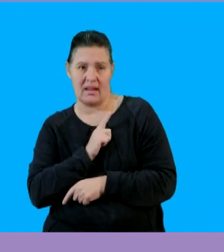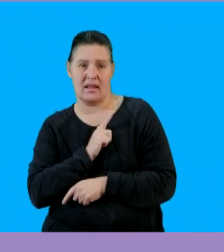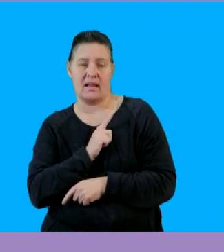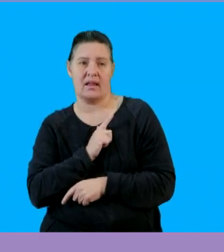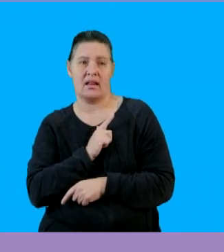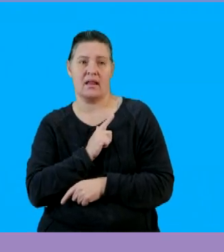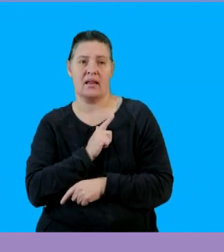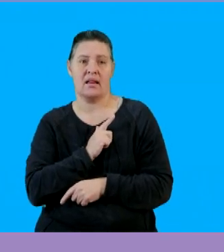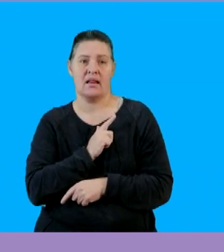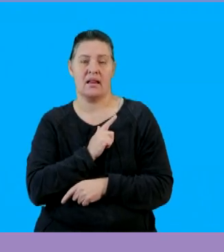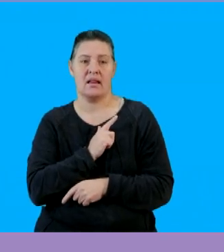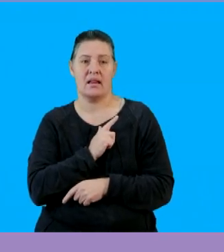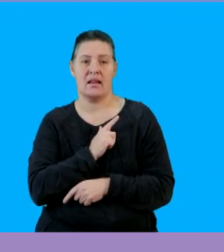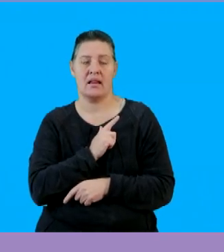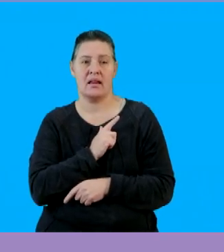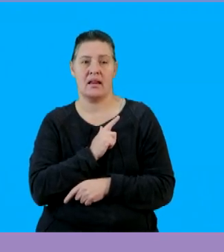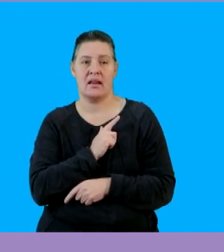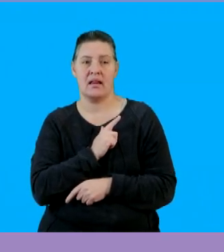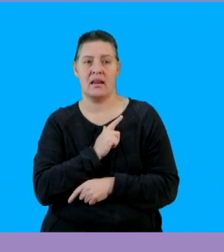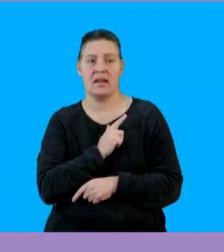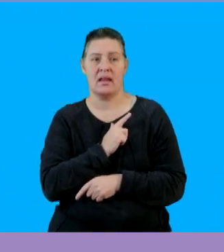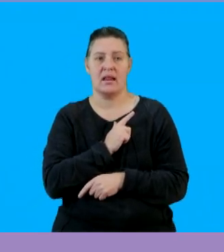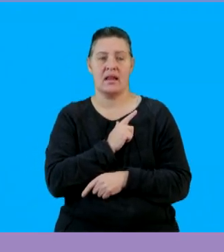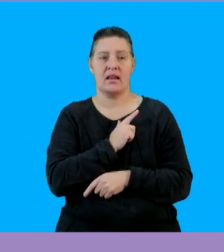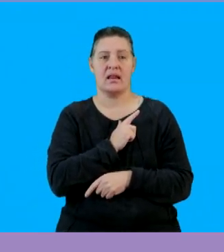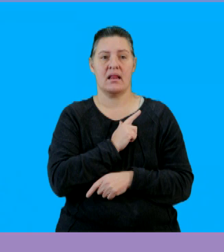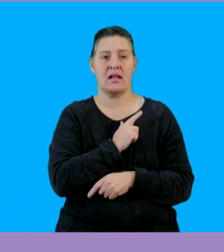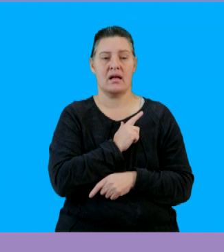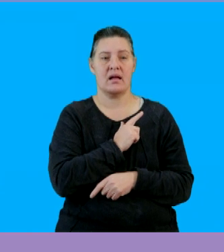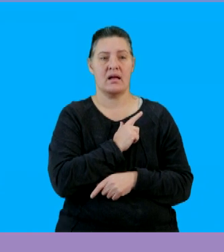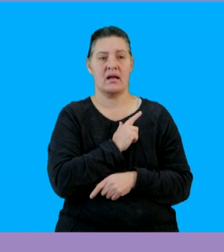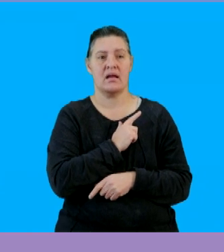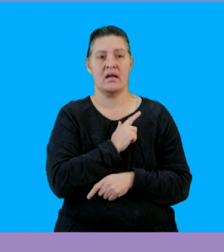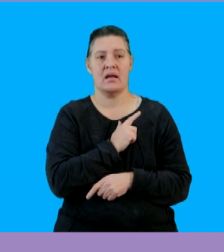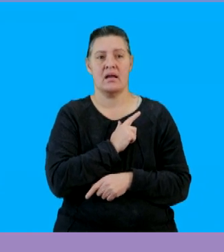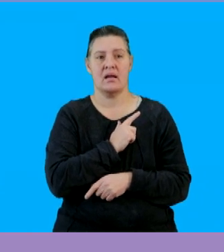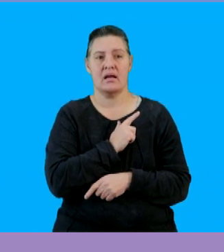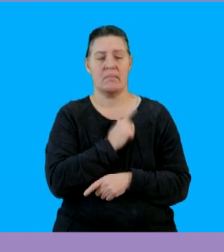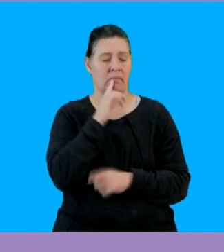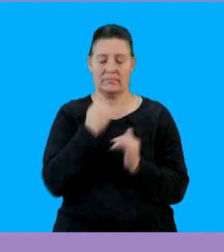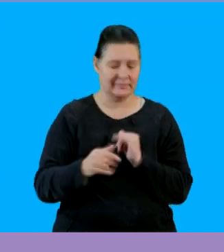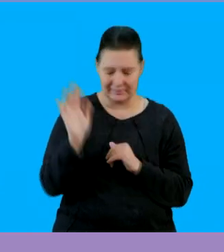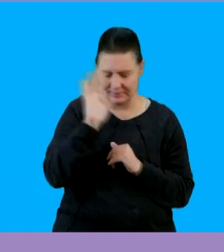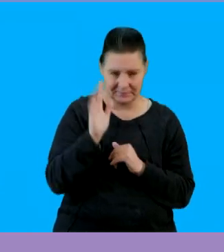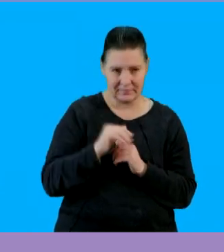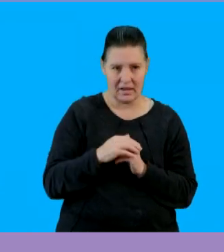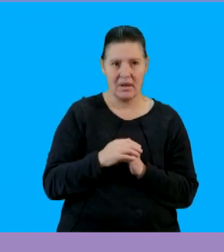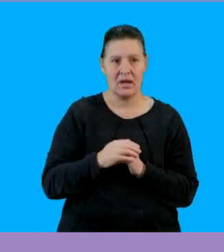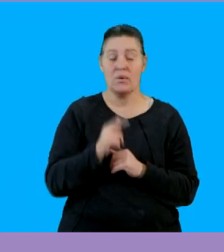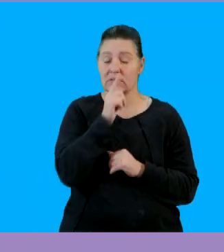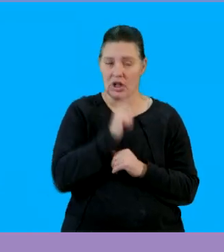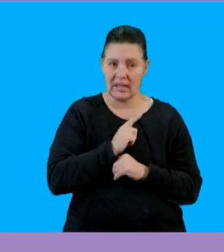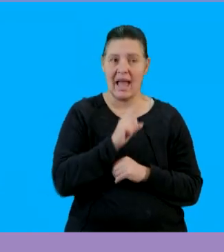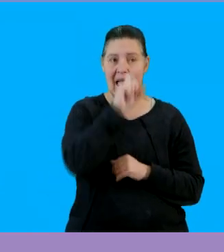also told that, sorry, that is a mistake. I was supposed to put brackets there. We are told that, all